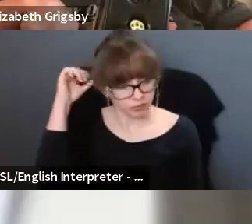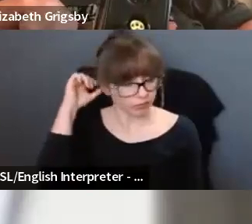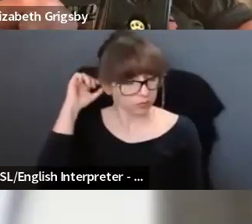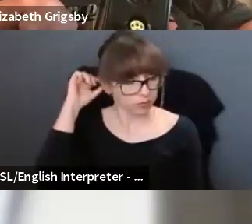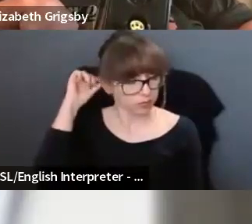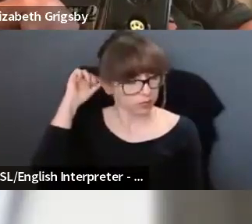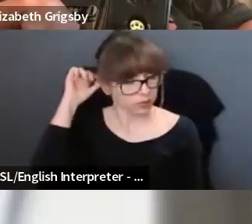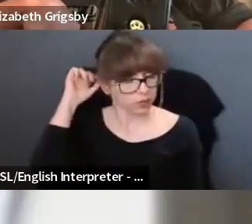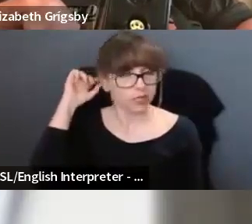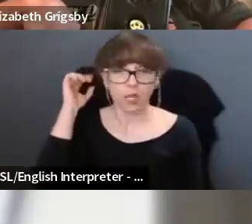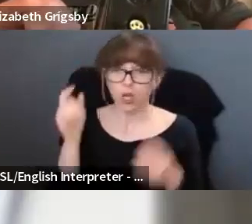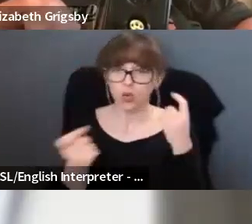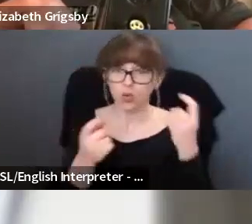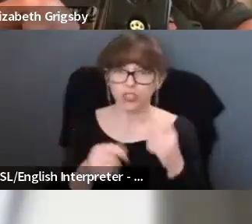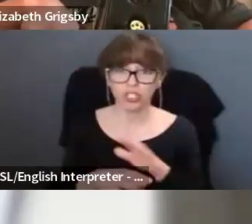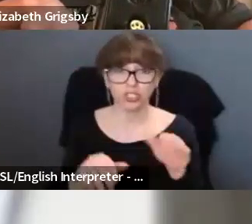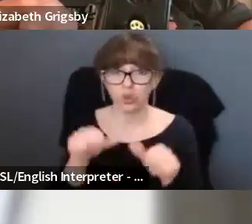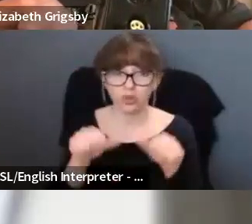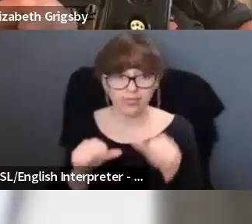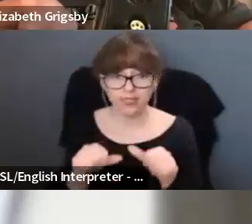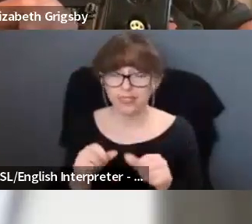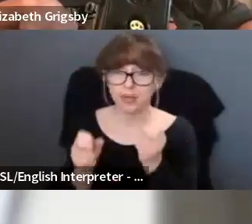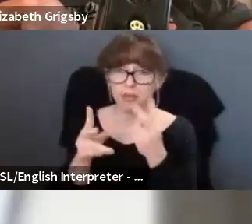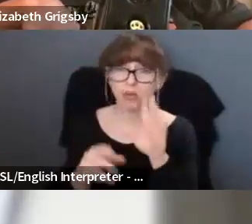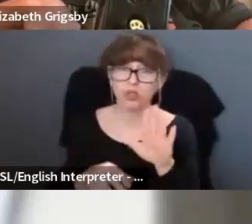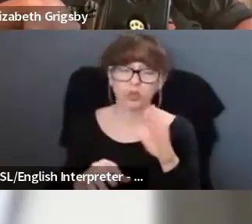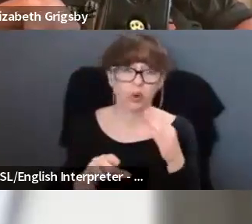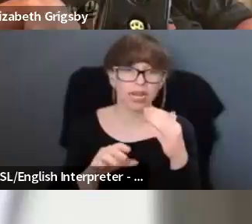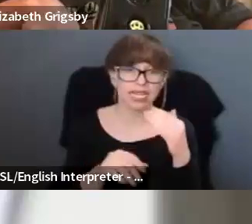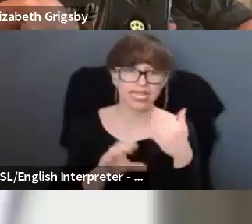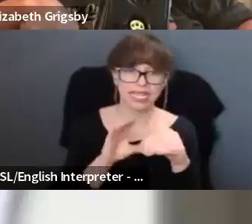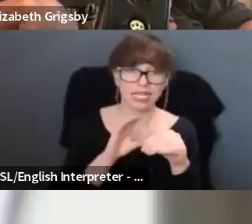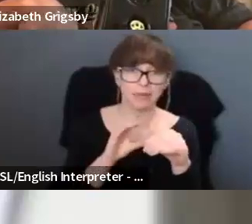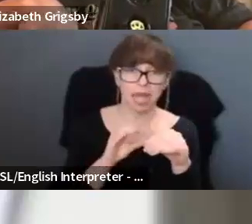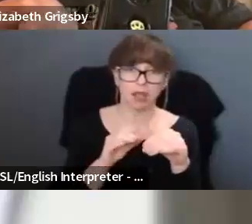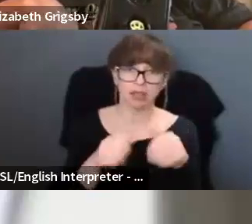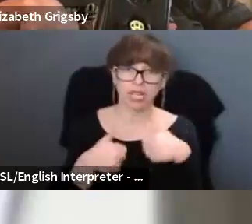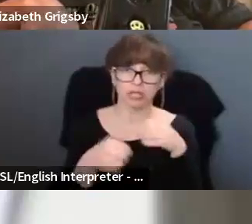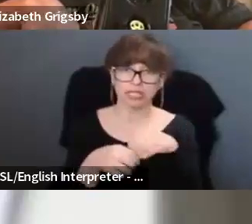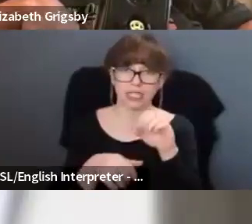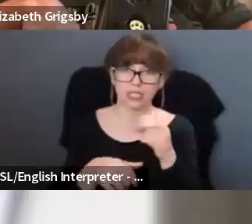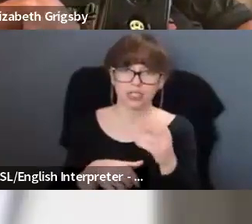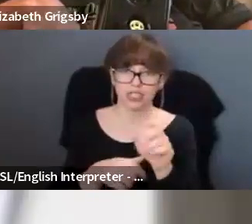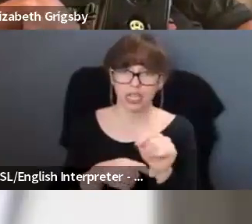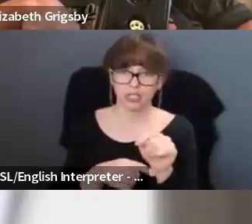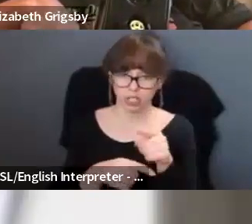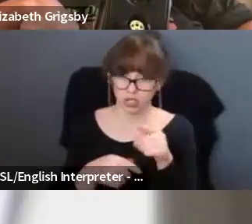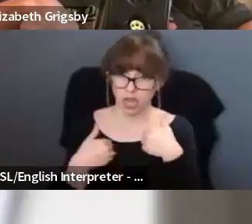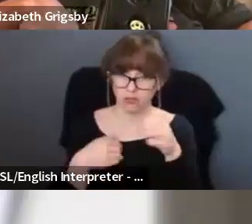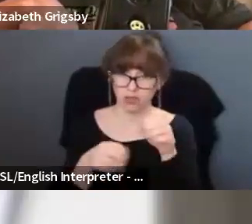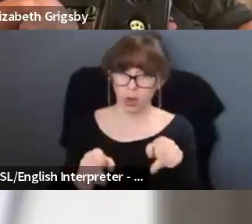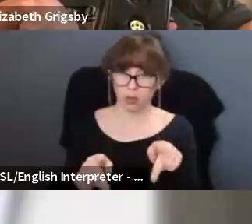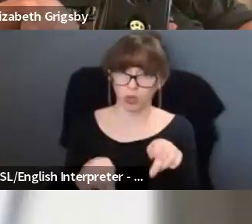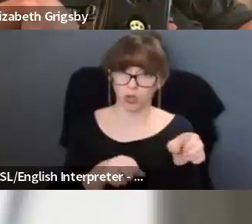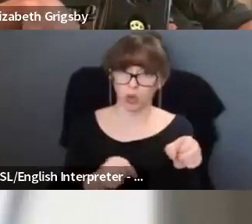your email addresses, I hope, please, in the chat, both of you. And then I don't know if you have the opportunity to drop that PowerPoint in the chat if it's not in